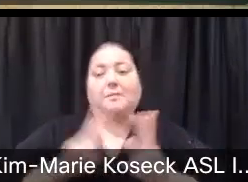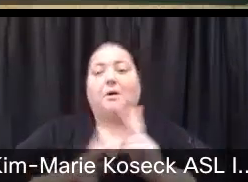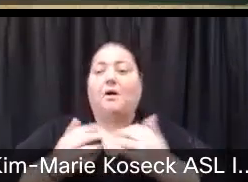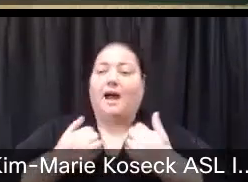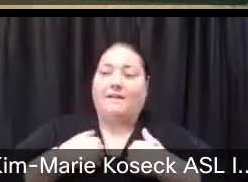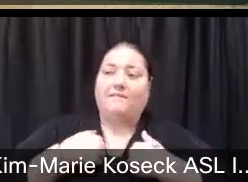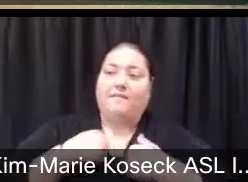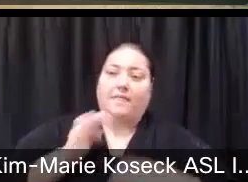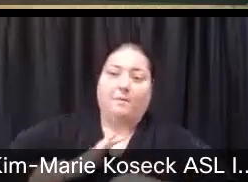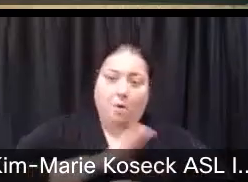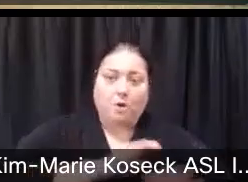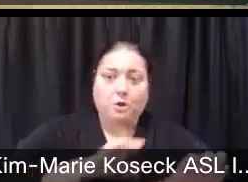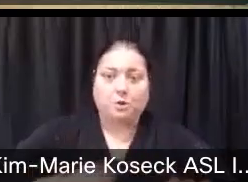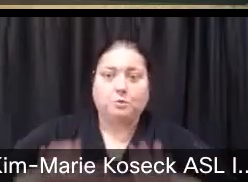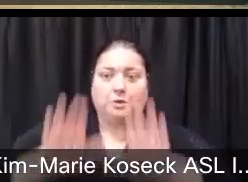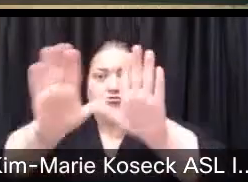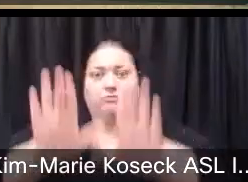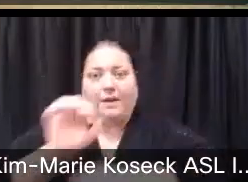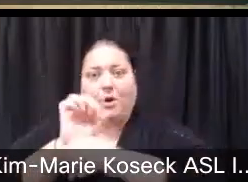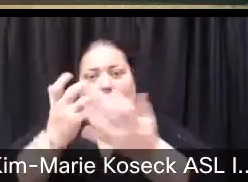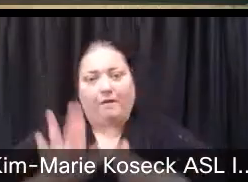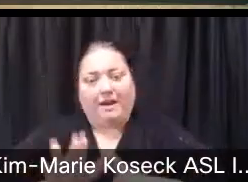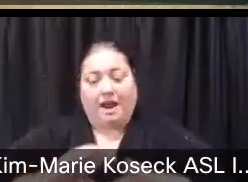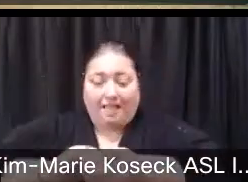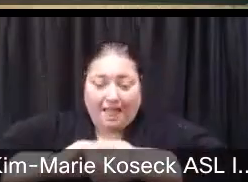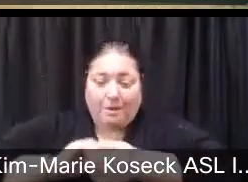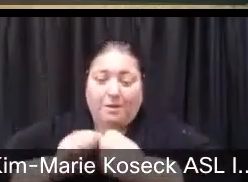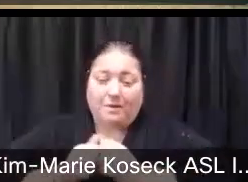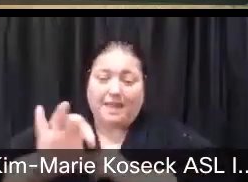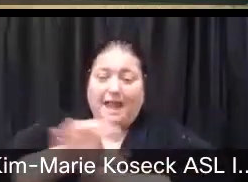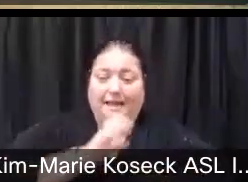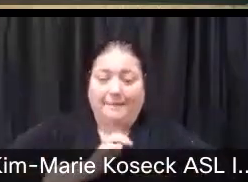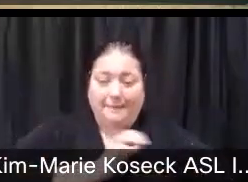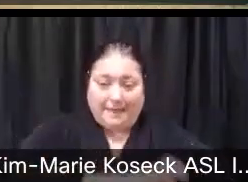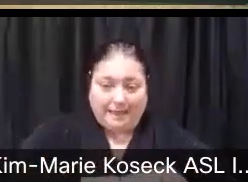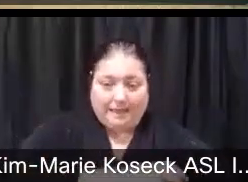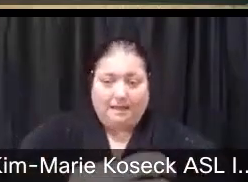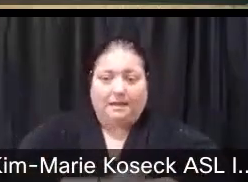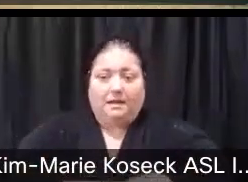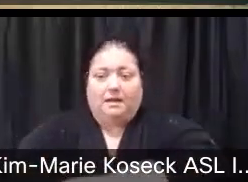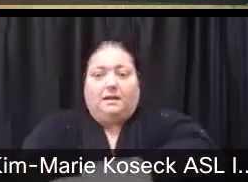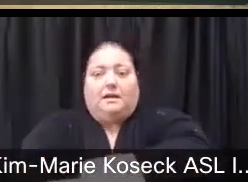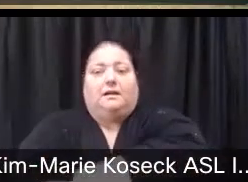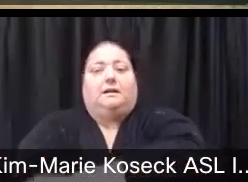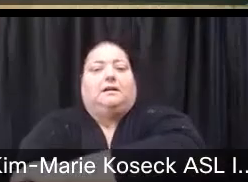that are actually doing great work already. So I'd love to collaborate with that committee on.